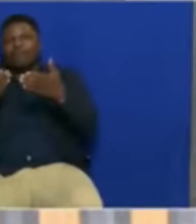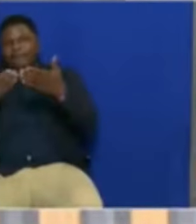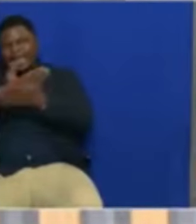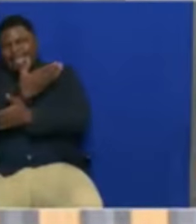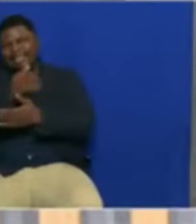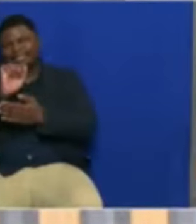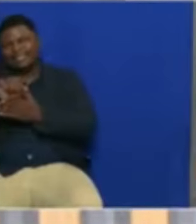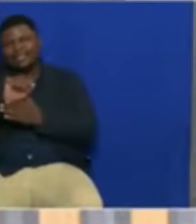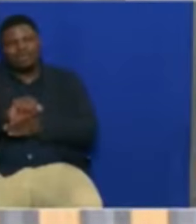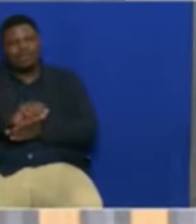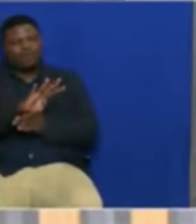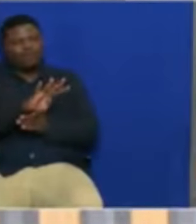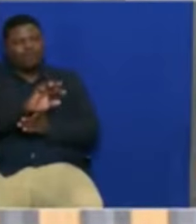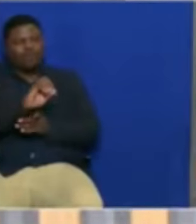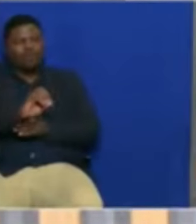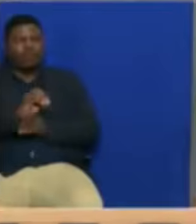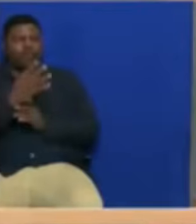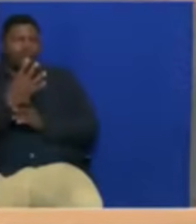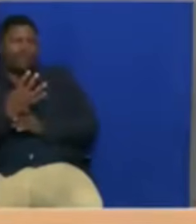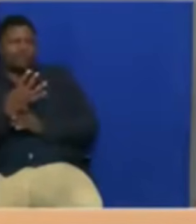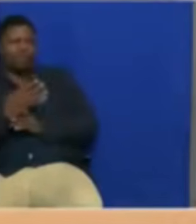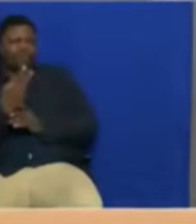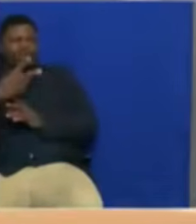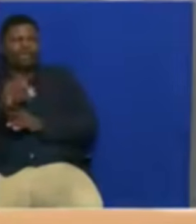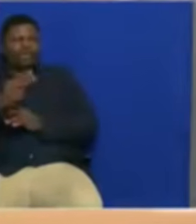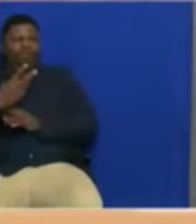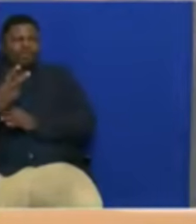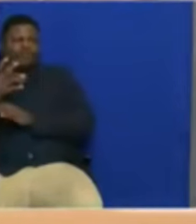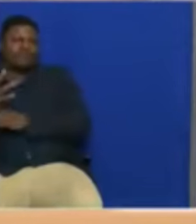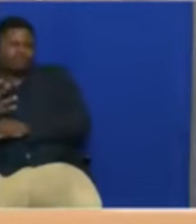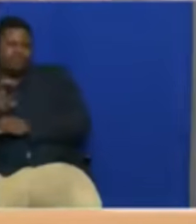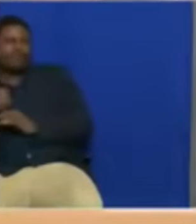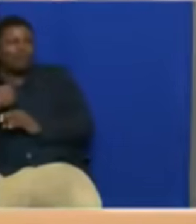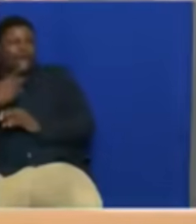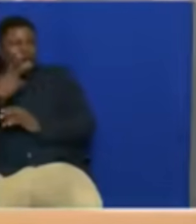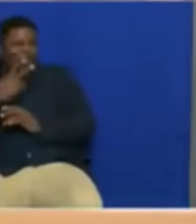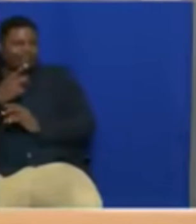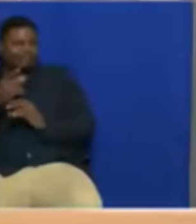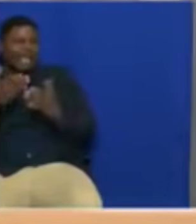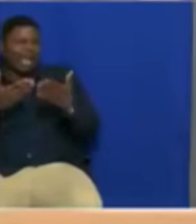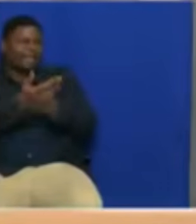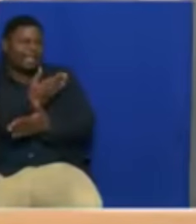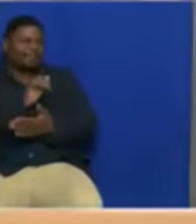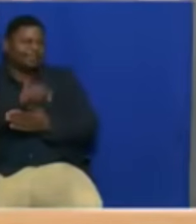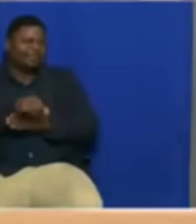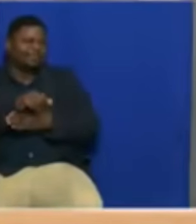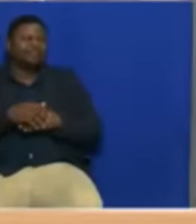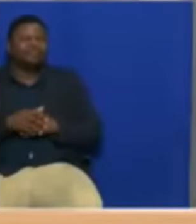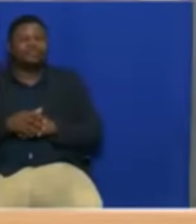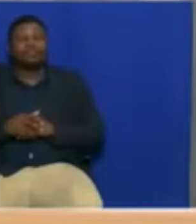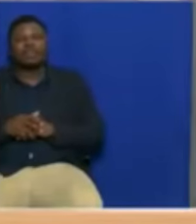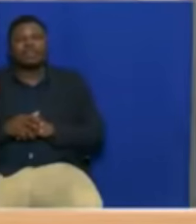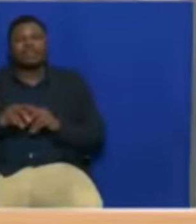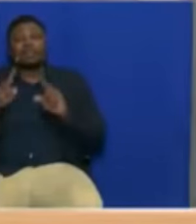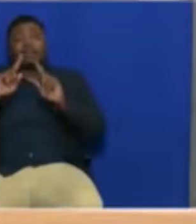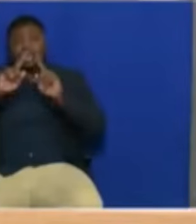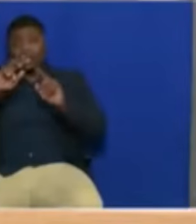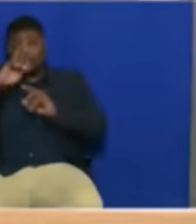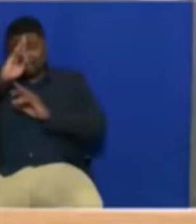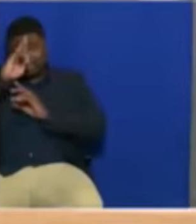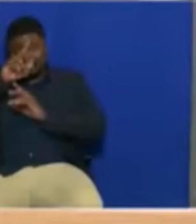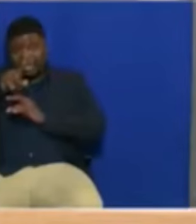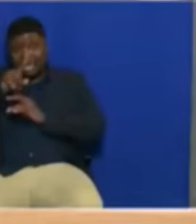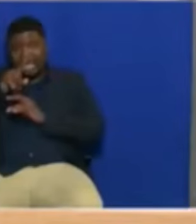404/2024. The essence of it is that crime intelligence funds were used to cover up the fact